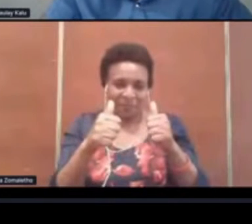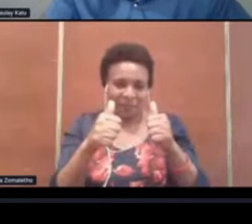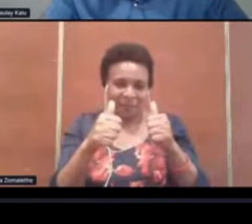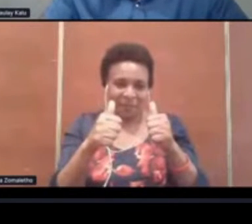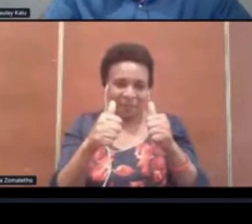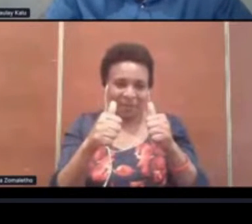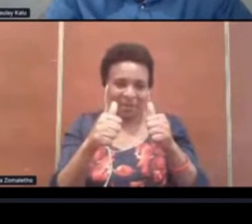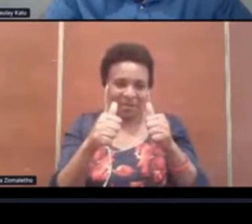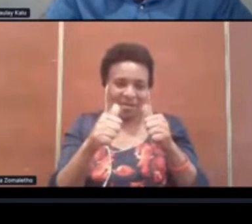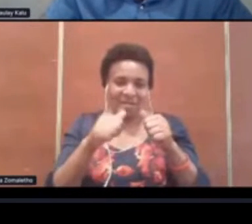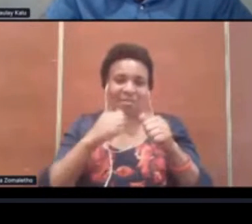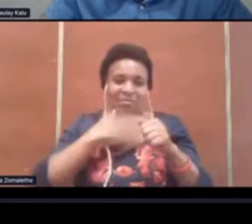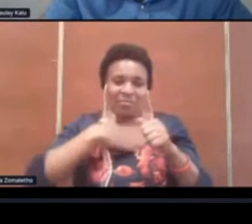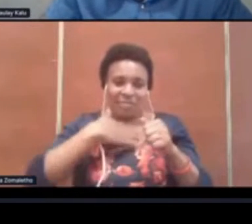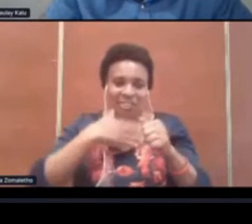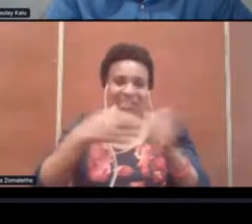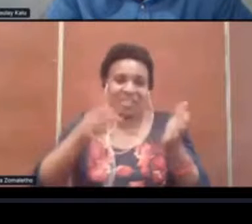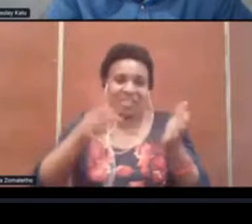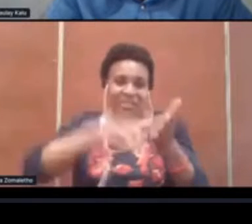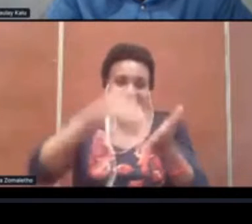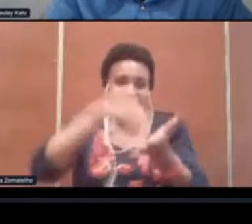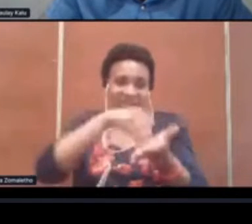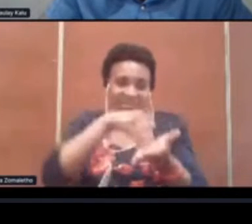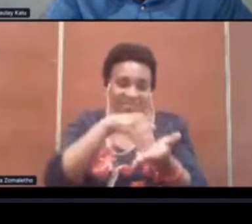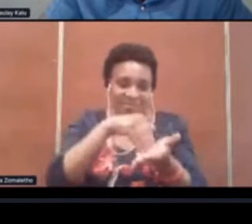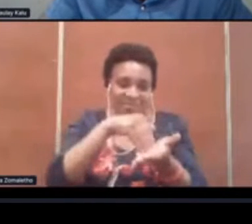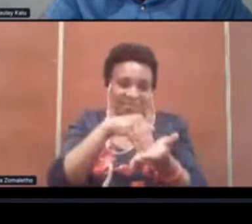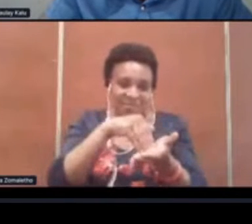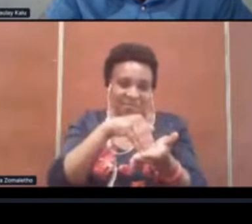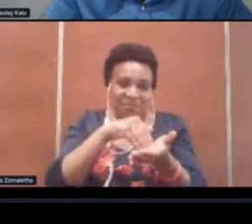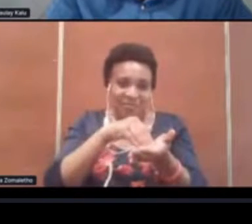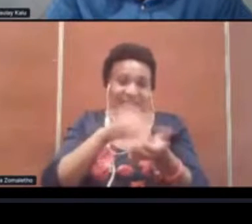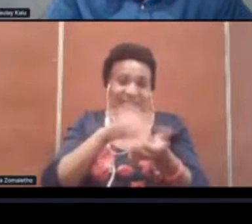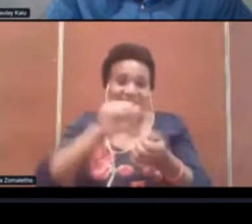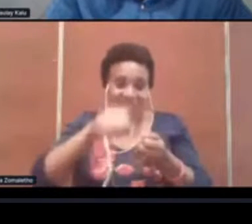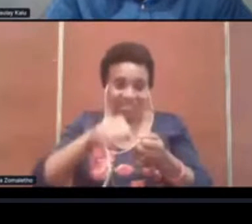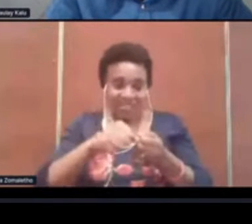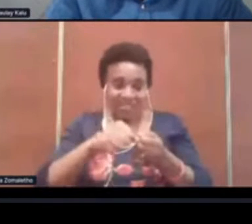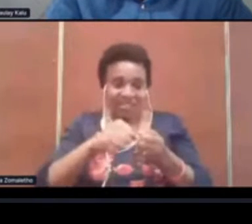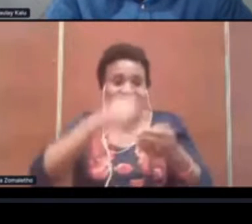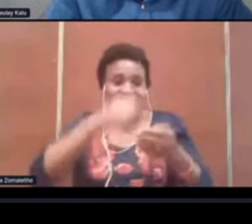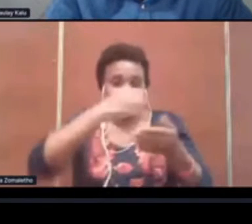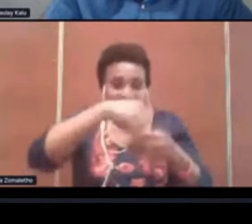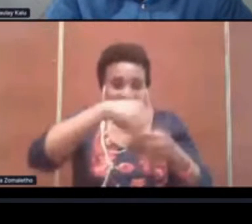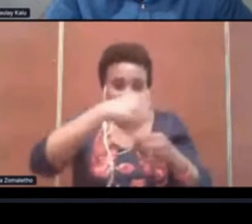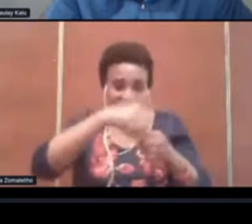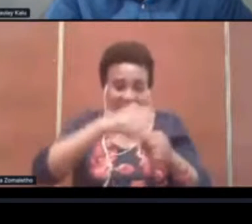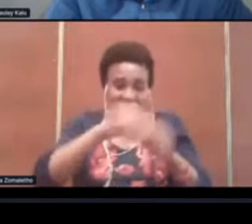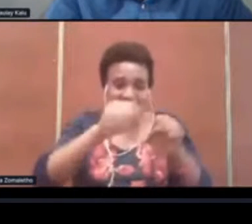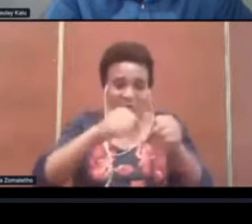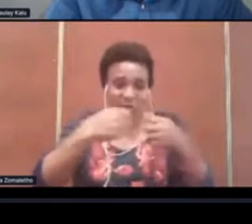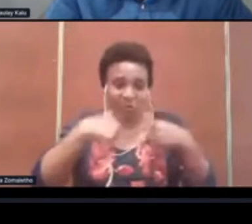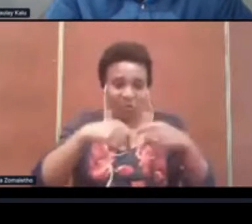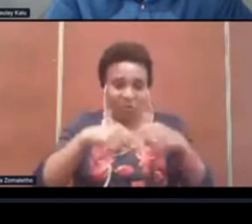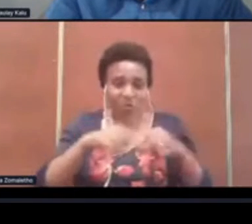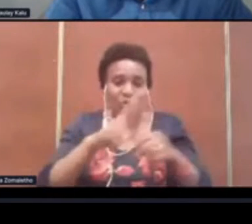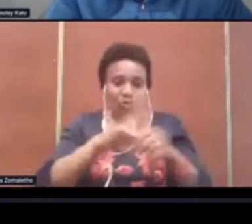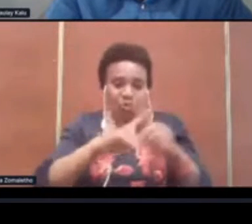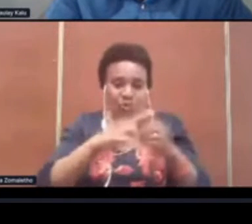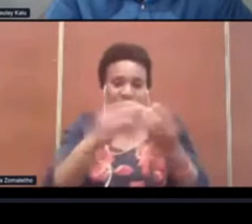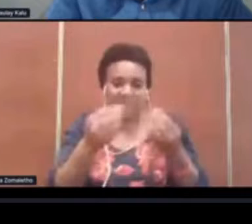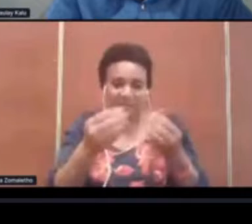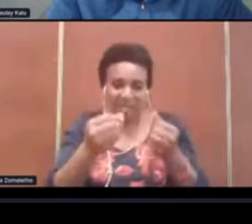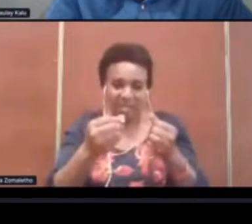Could you please come again? I say yes. The remittances aspect, when people usually send money, it used to be